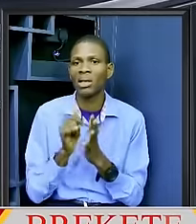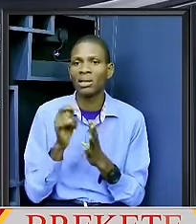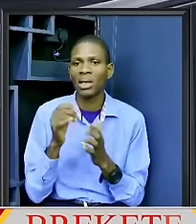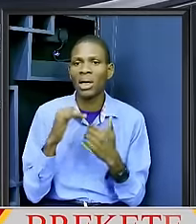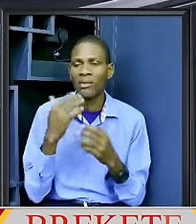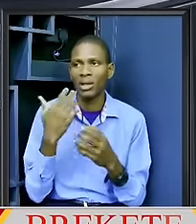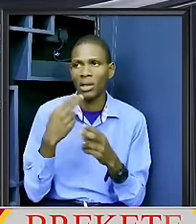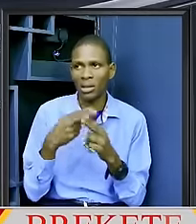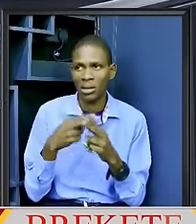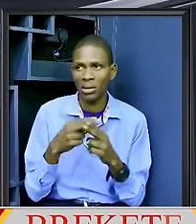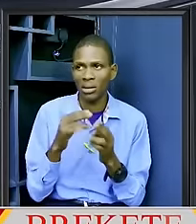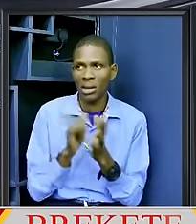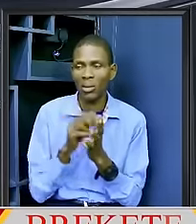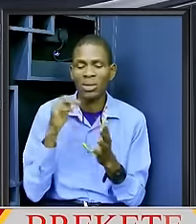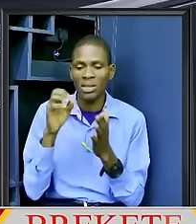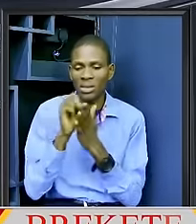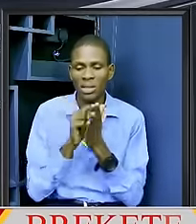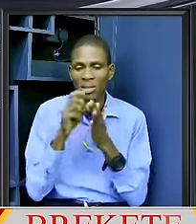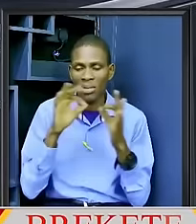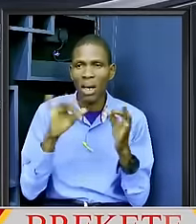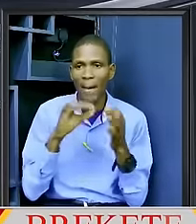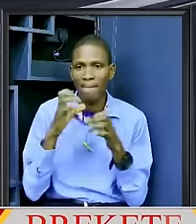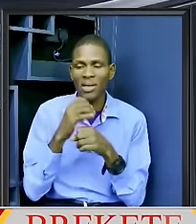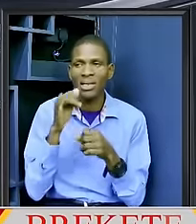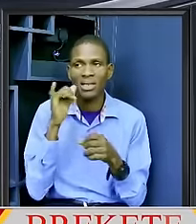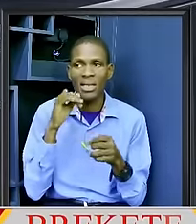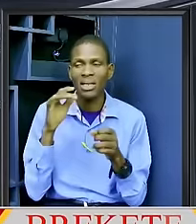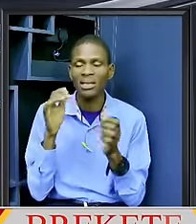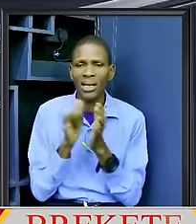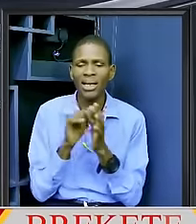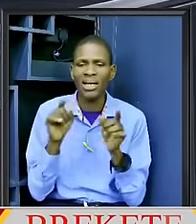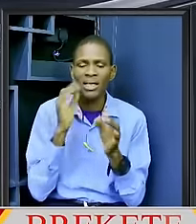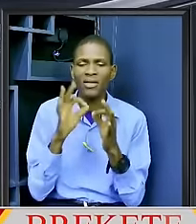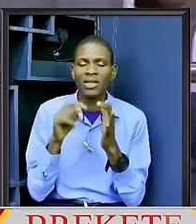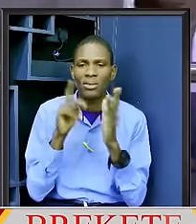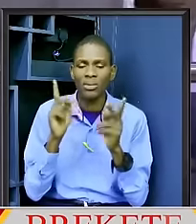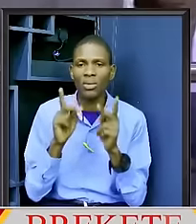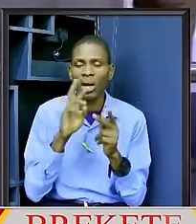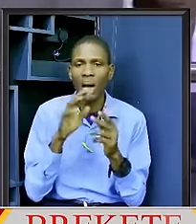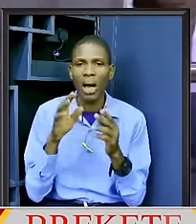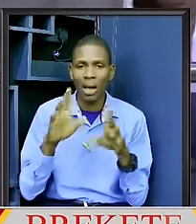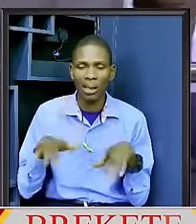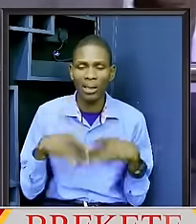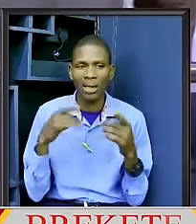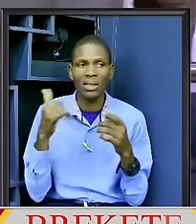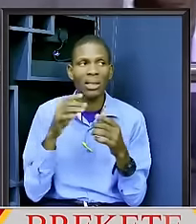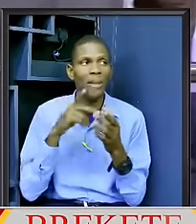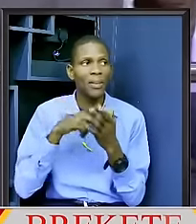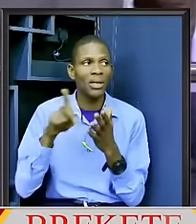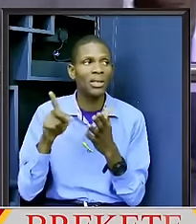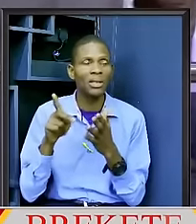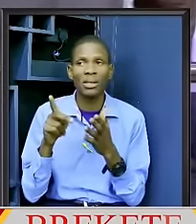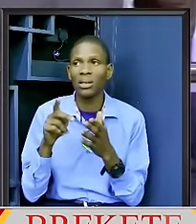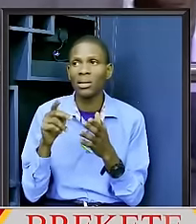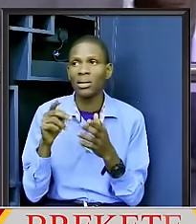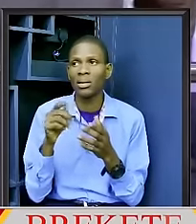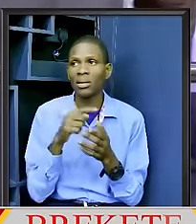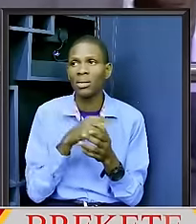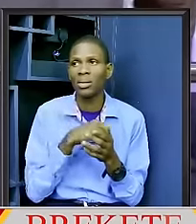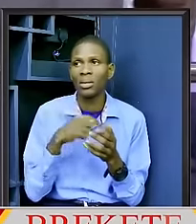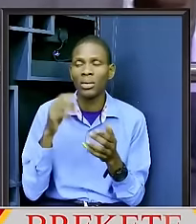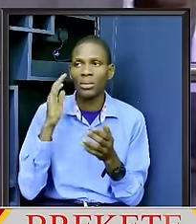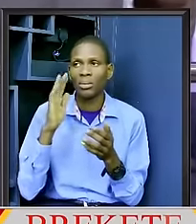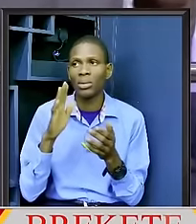names are here. That was the statement I made yesterday. I said, as far as these people are alive and they are making their payments, we will